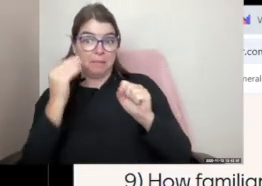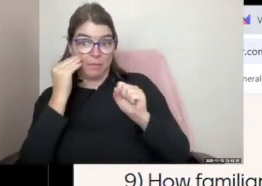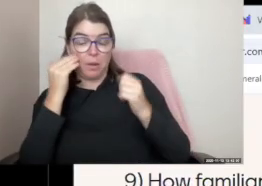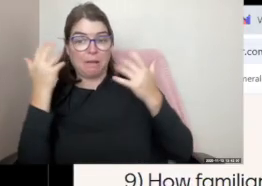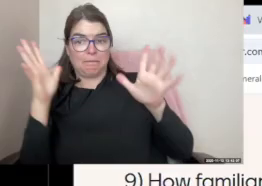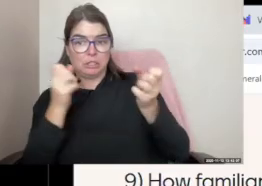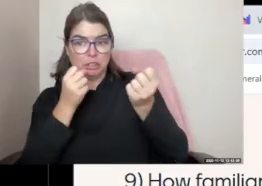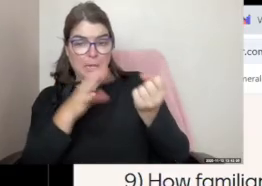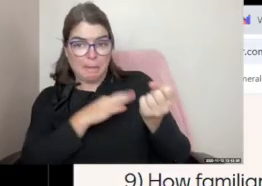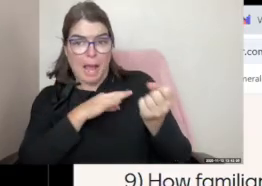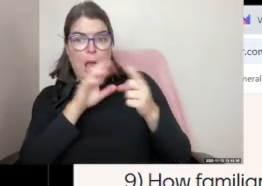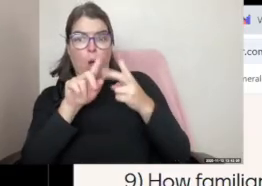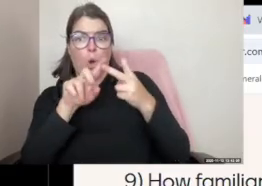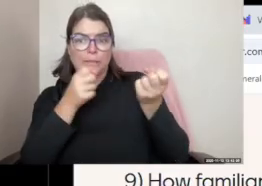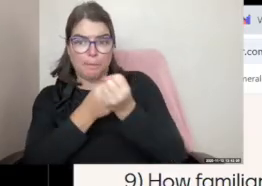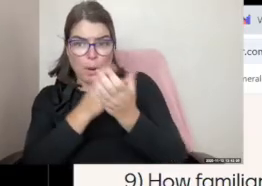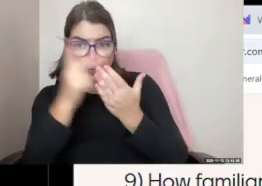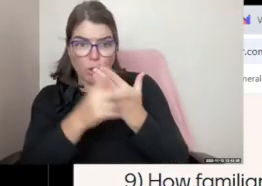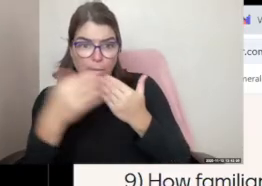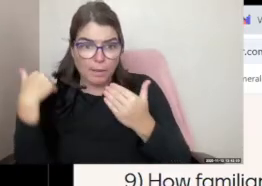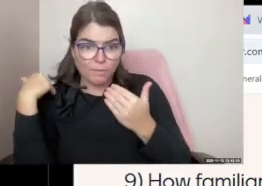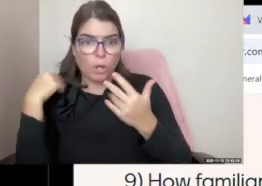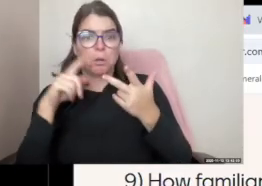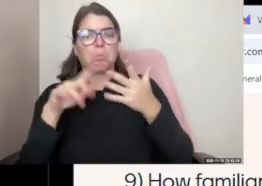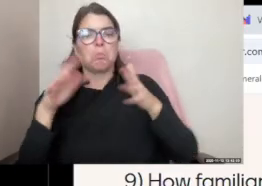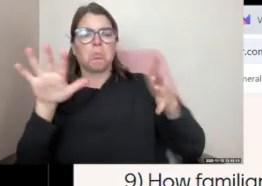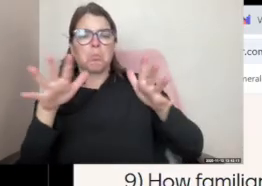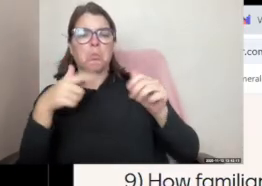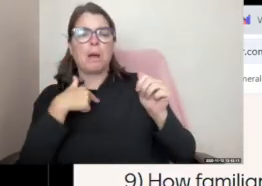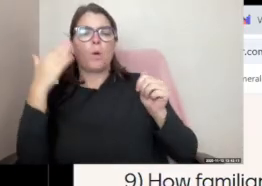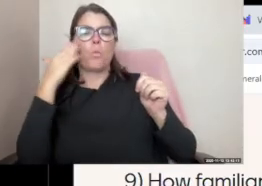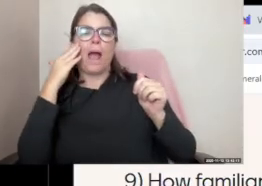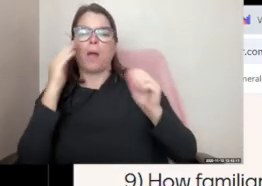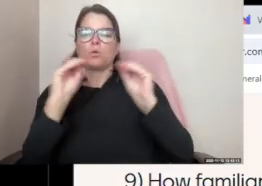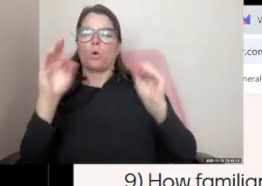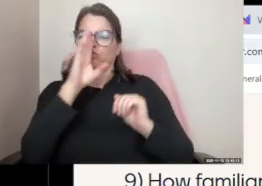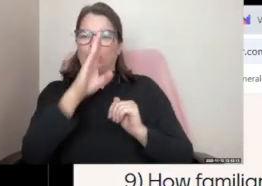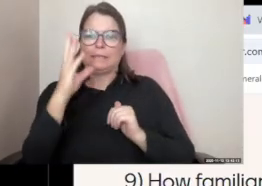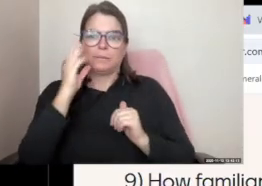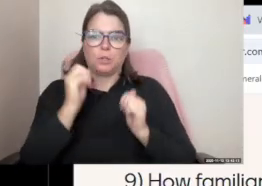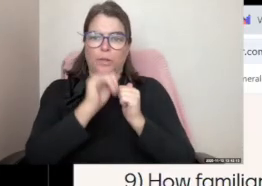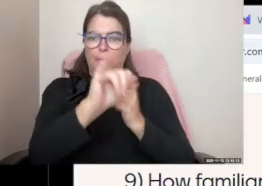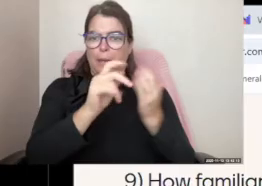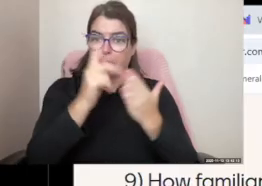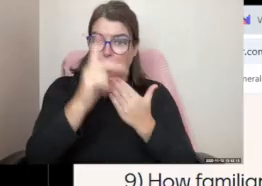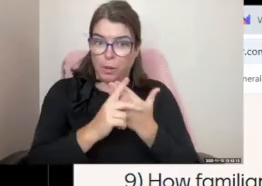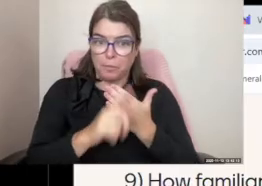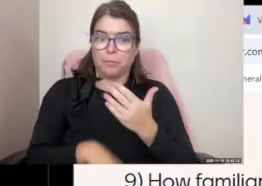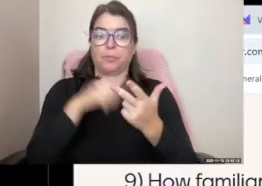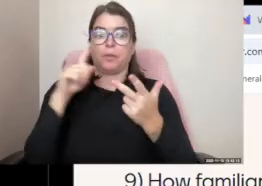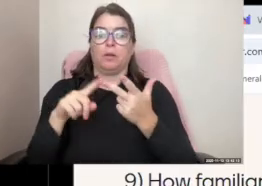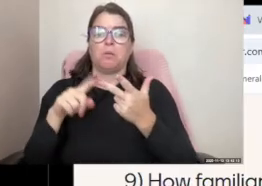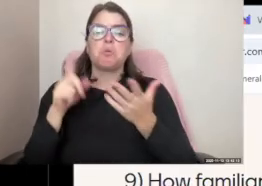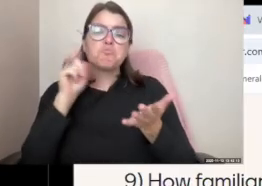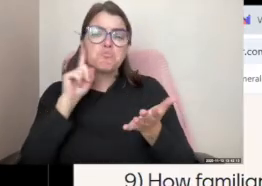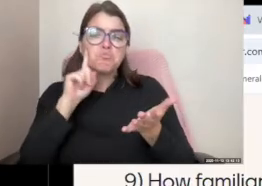familiar are you with current programs that support clean trucks, buses, and off-road equipment? Very familiar. I have applied to or supported